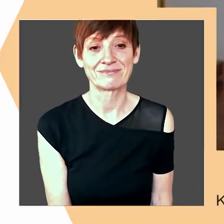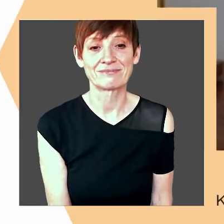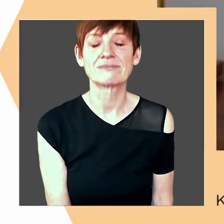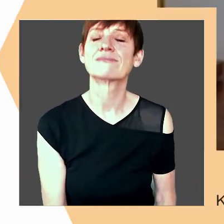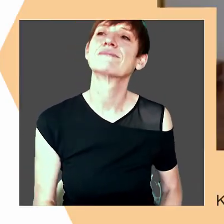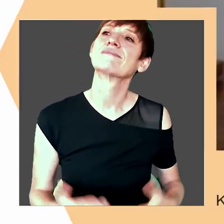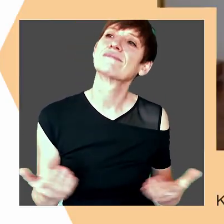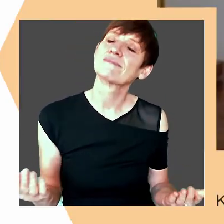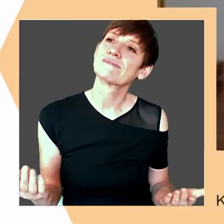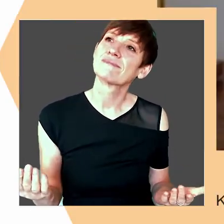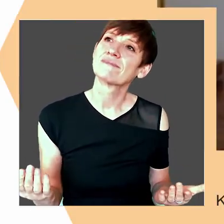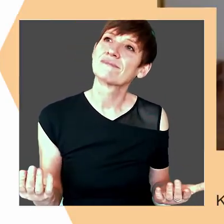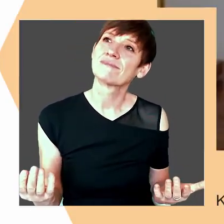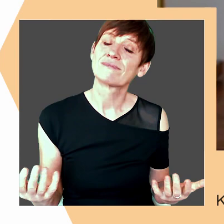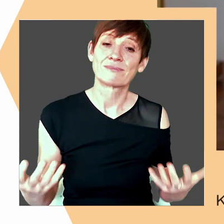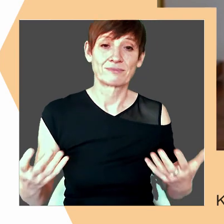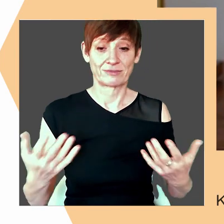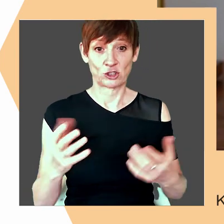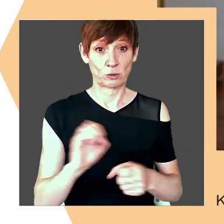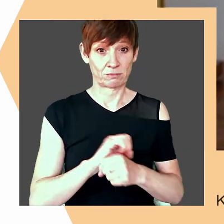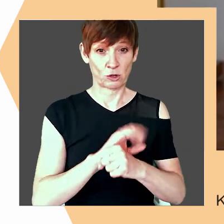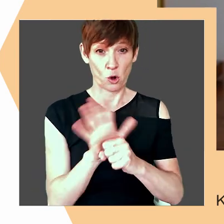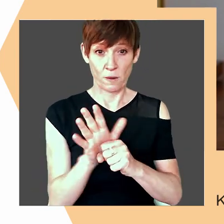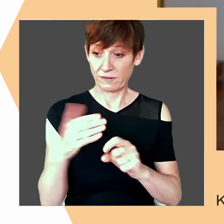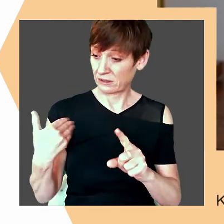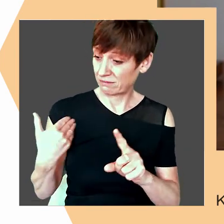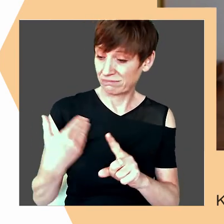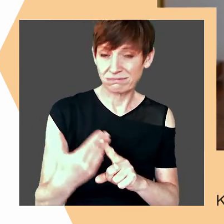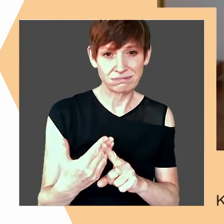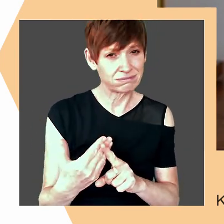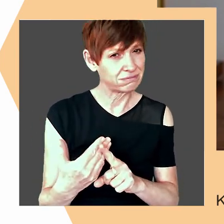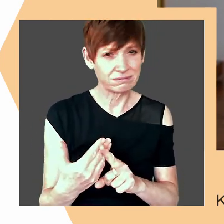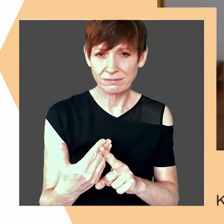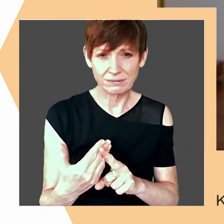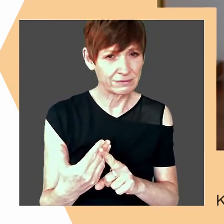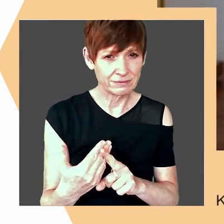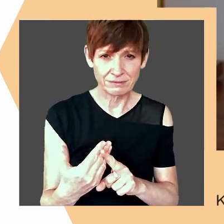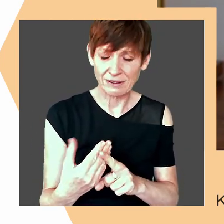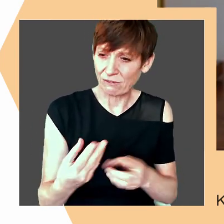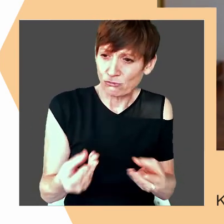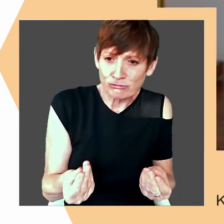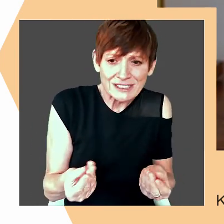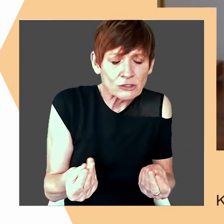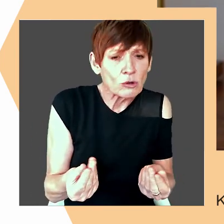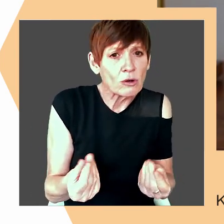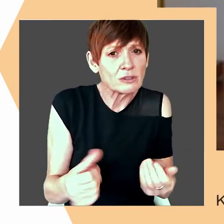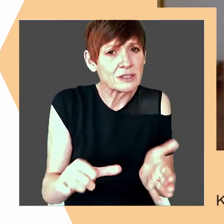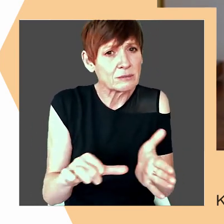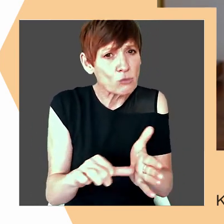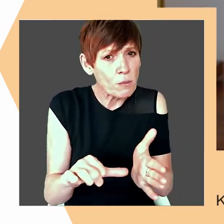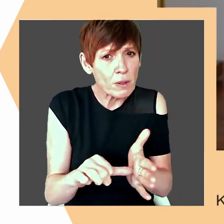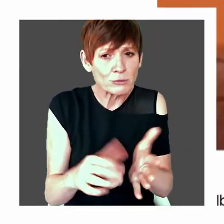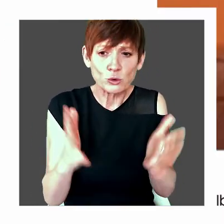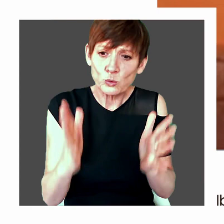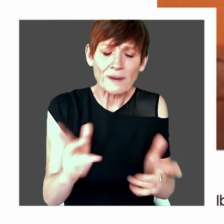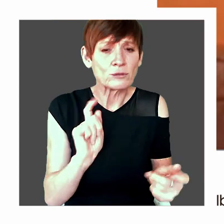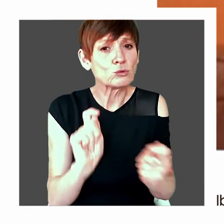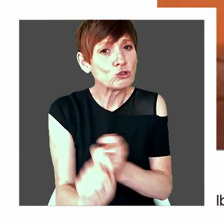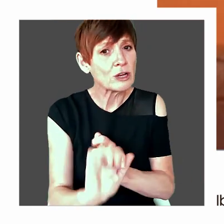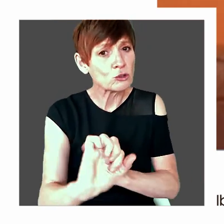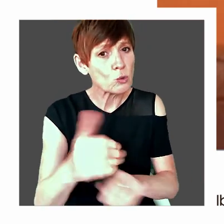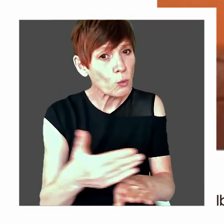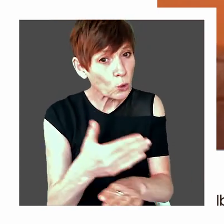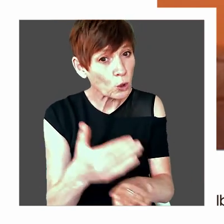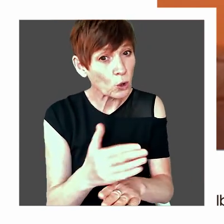how has the pandemic affected you then? Has limitation of resources been an issue? Have you had to adapt the way that you work?